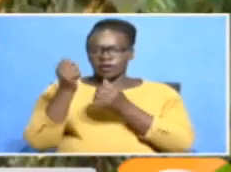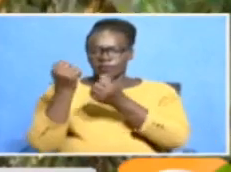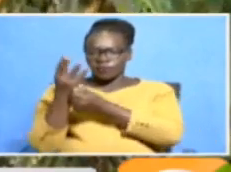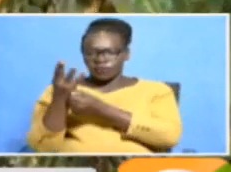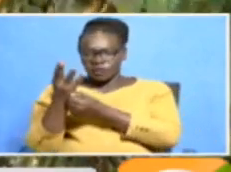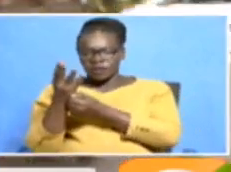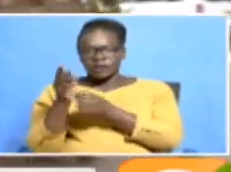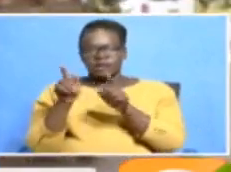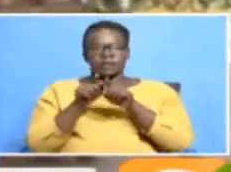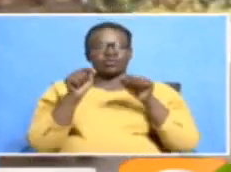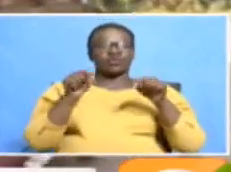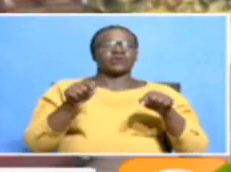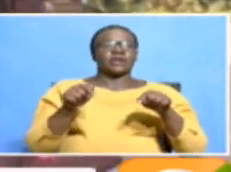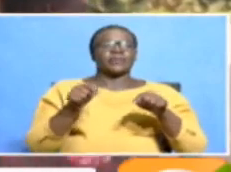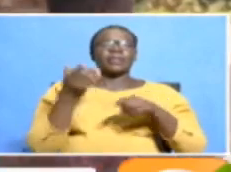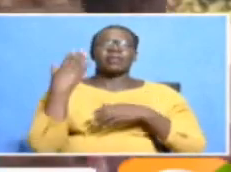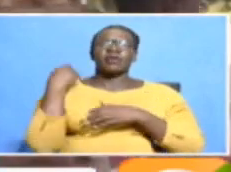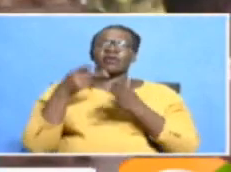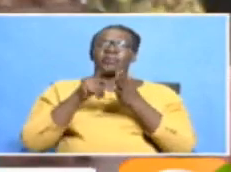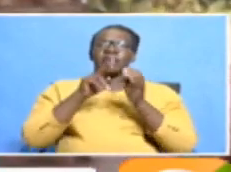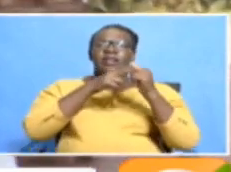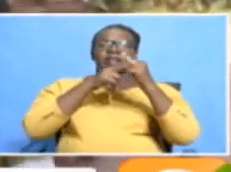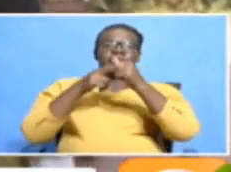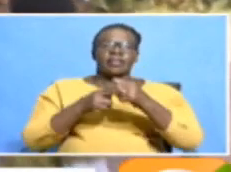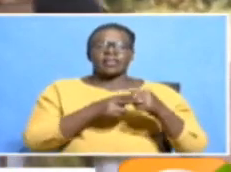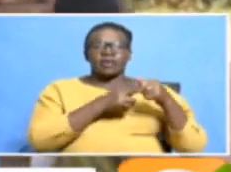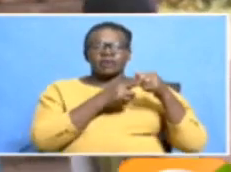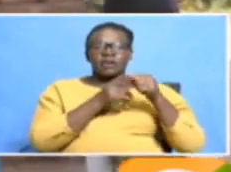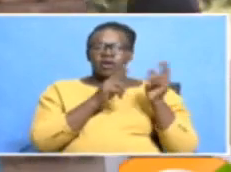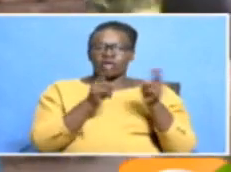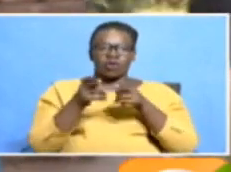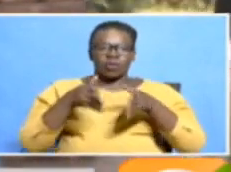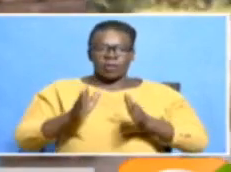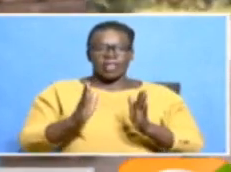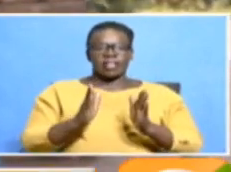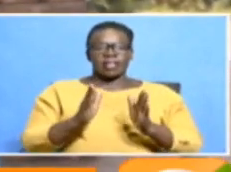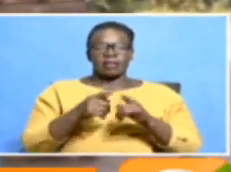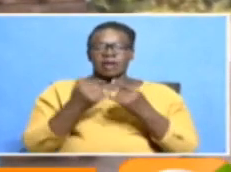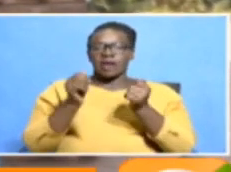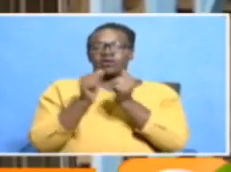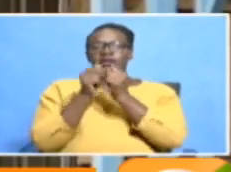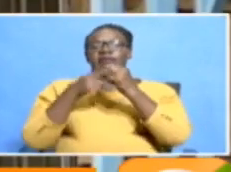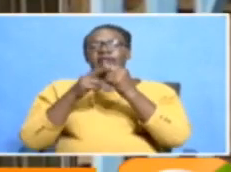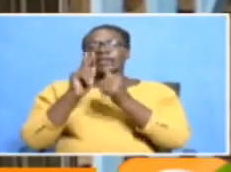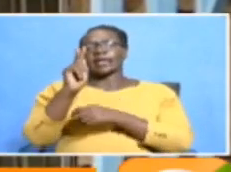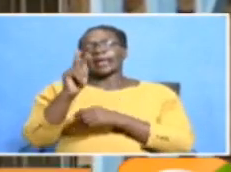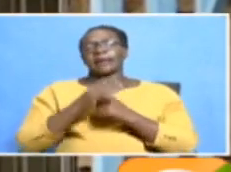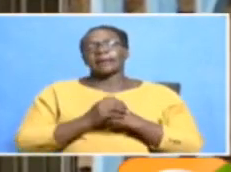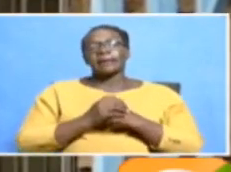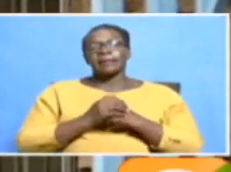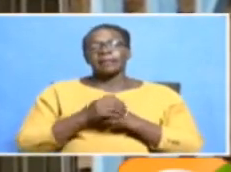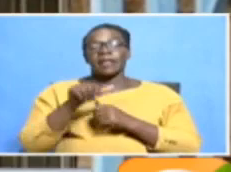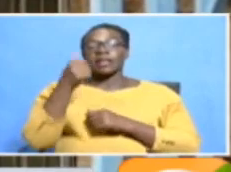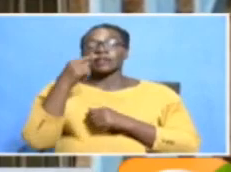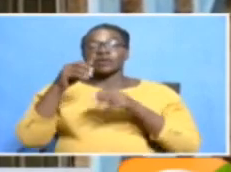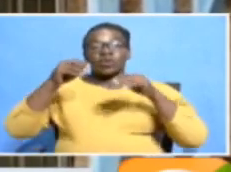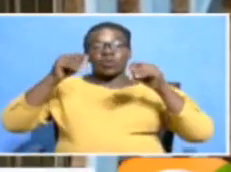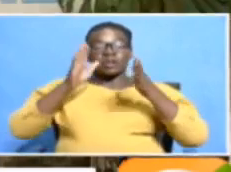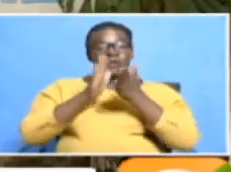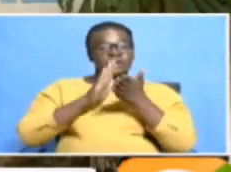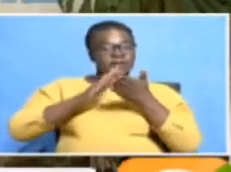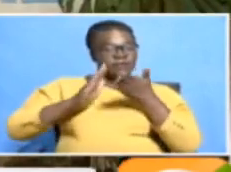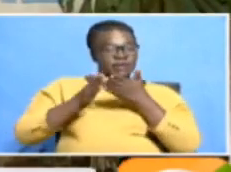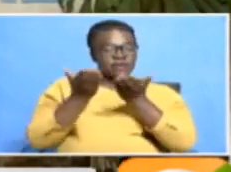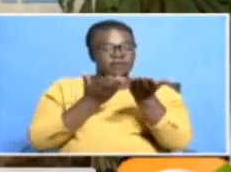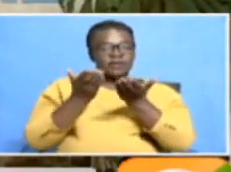2014 and today. It looks almost, I think, 7,000 normal. Almost 17,000. Others claim the quality and speed of